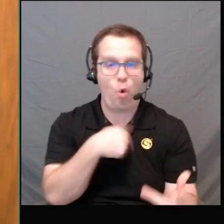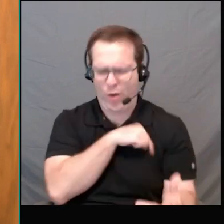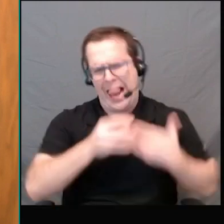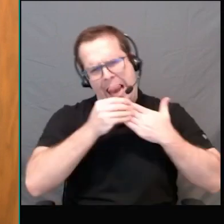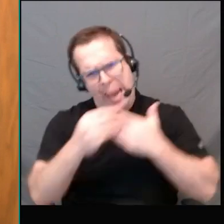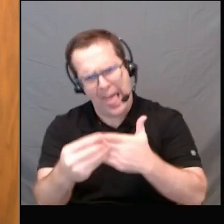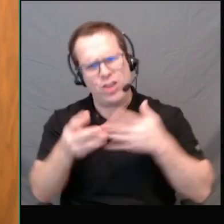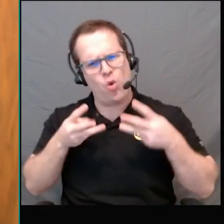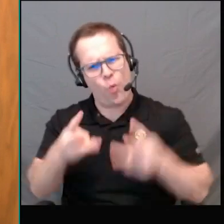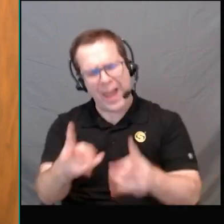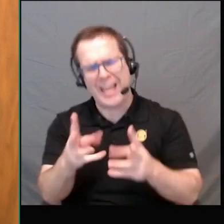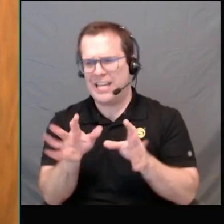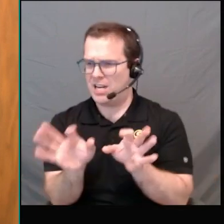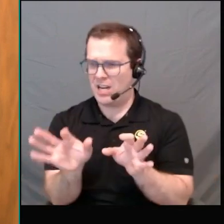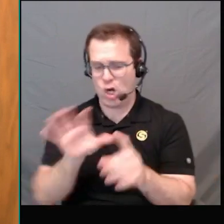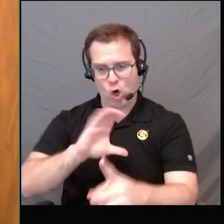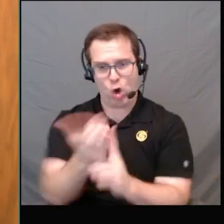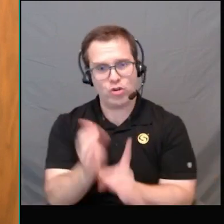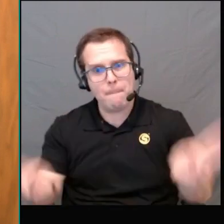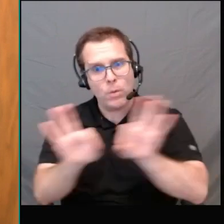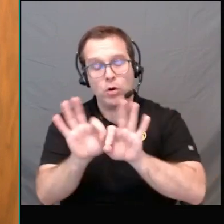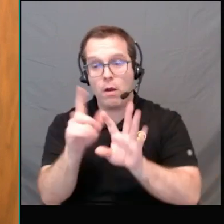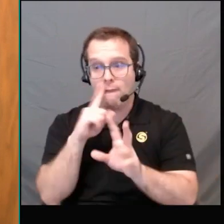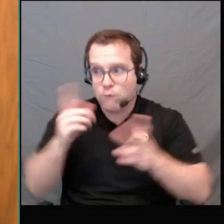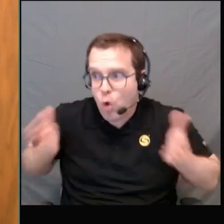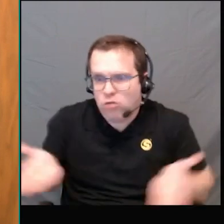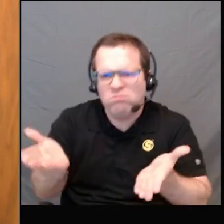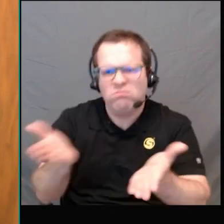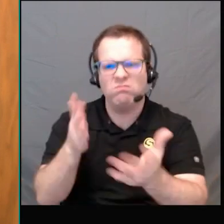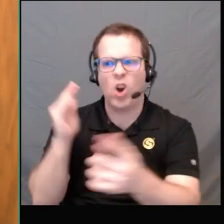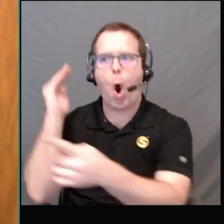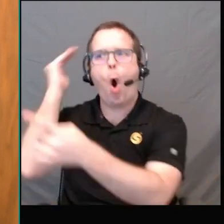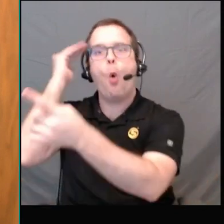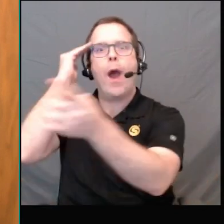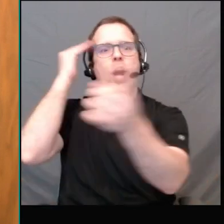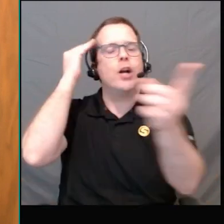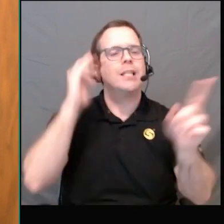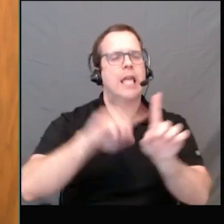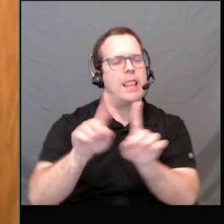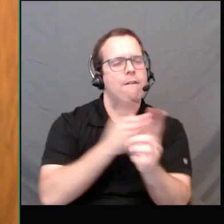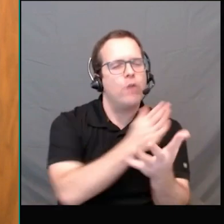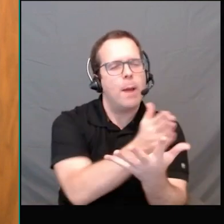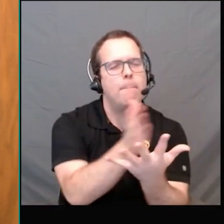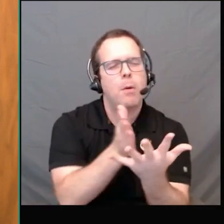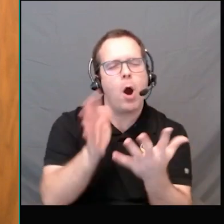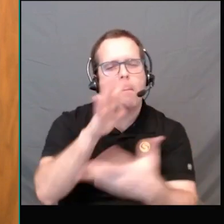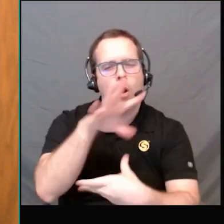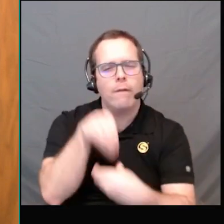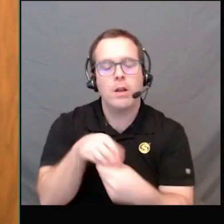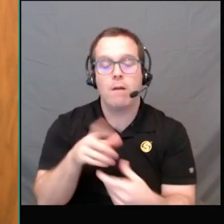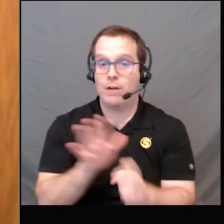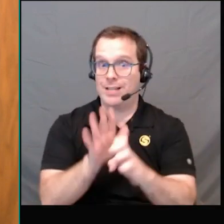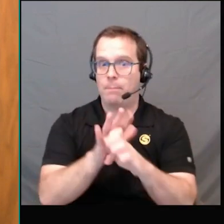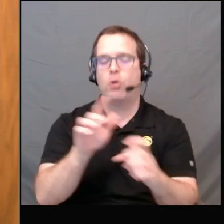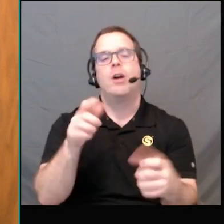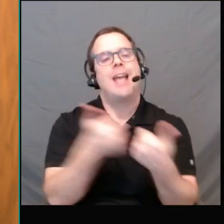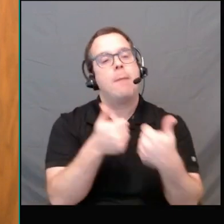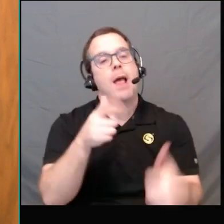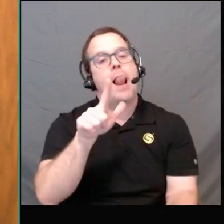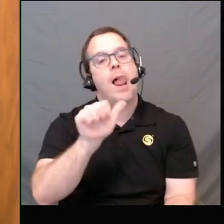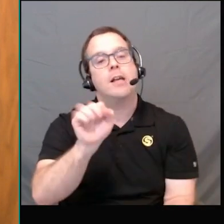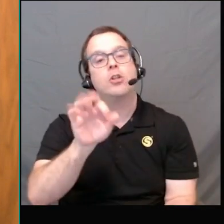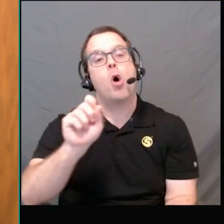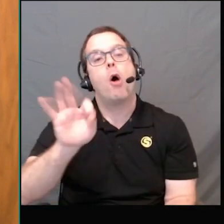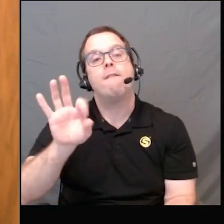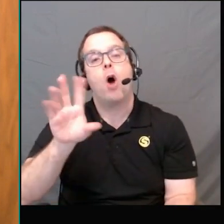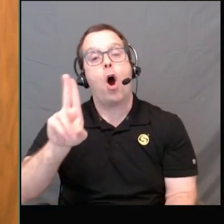relevance by engaging and generating awareness for every aspect of society through games like Last of Us Part II, Tell Me Why,